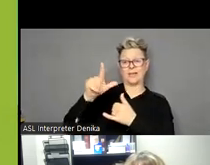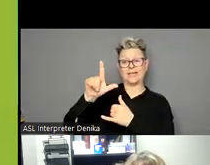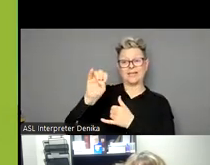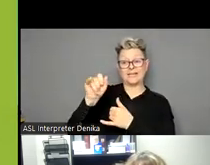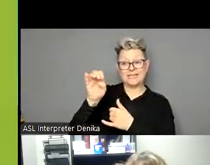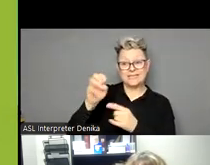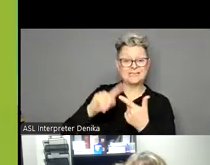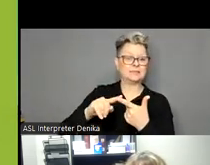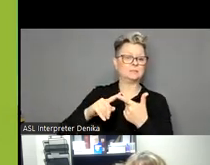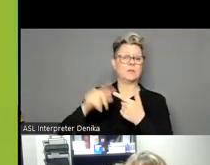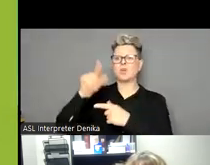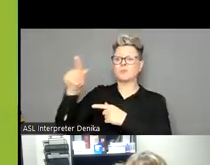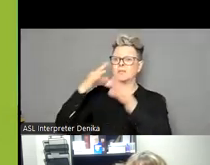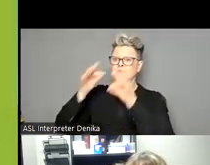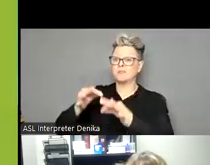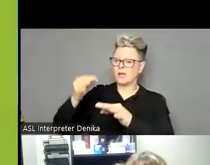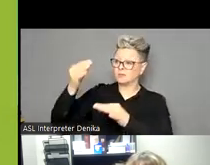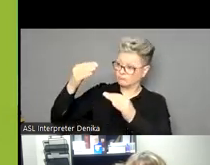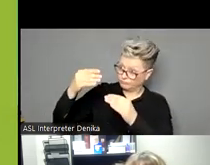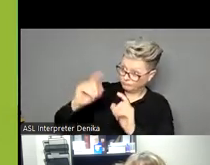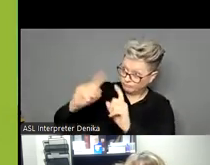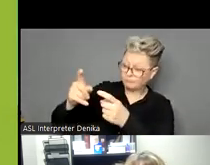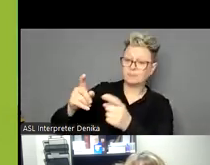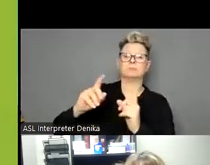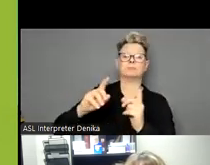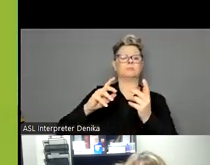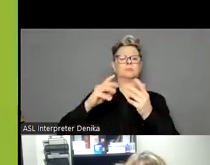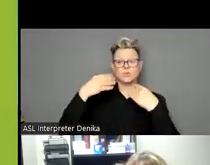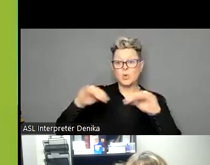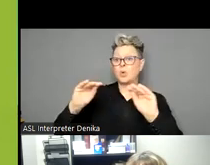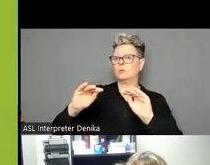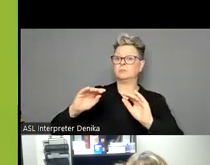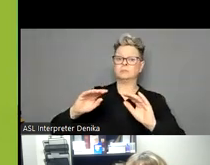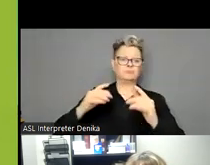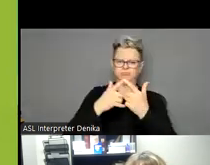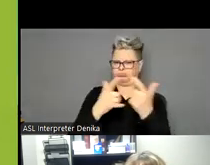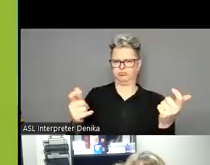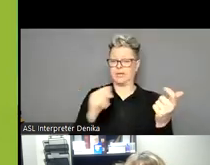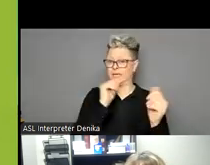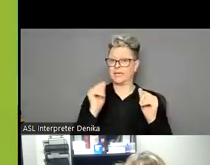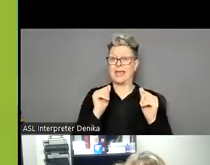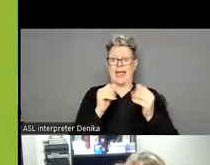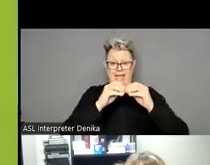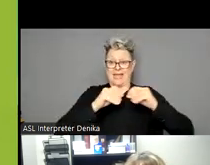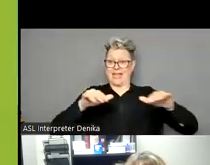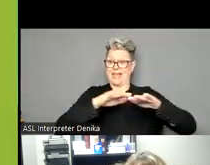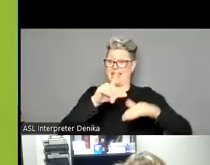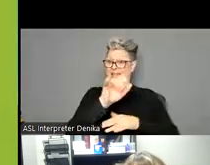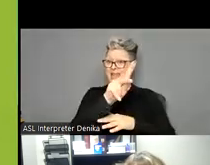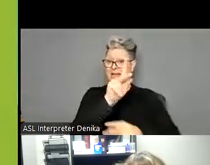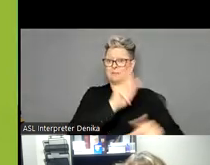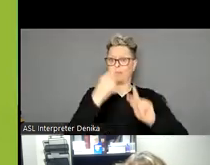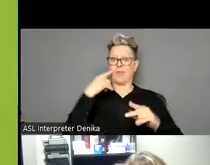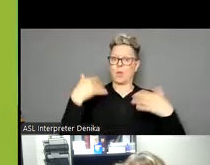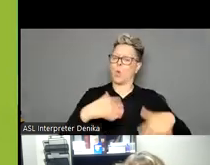by the Crown, it could be bought and sold, you can gift it. And not all land is as valuable as people think it is, I would say. It depends on